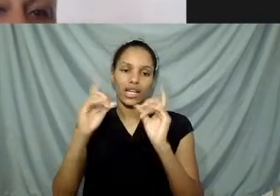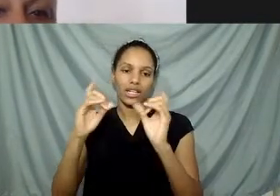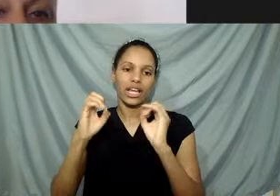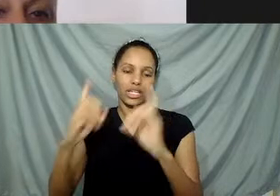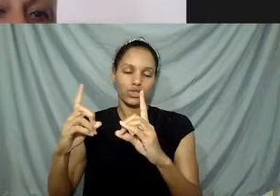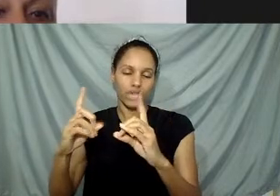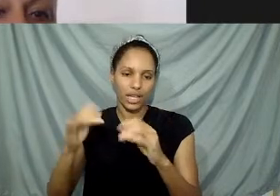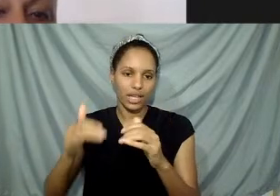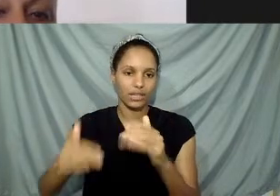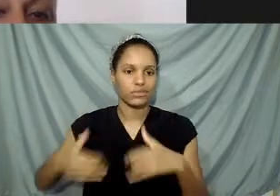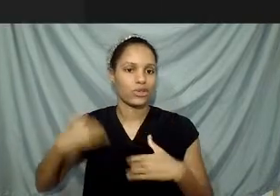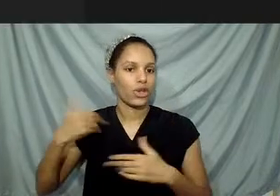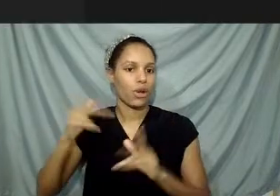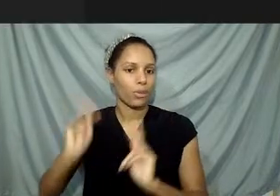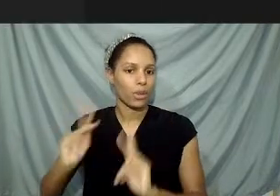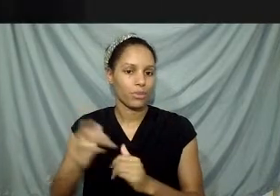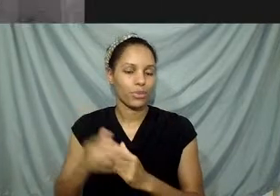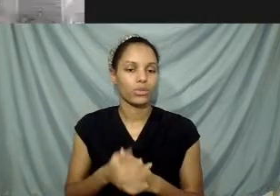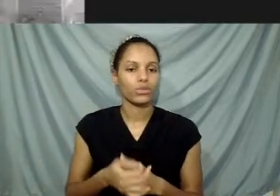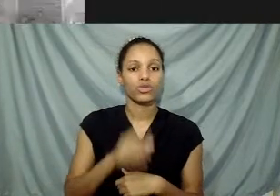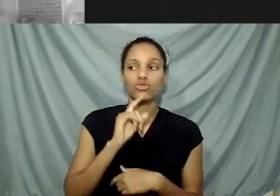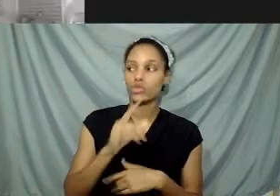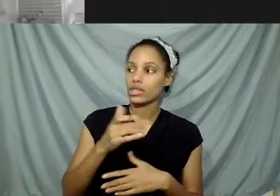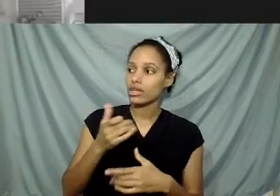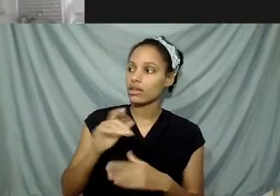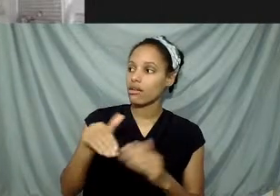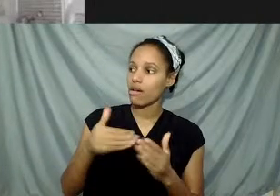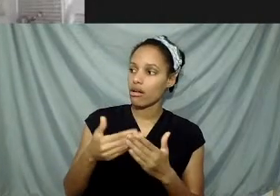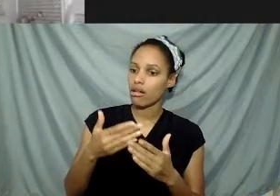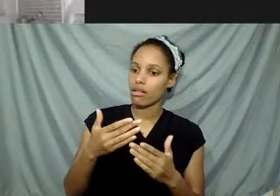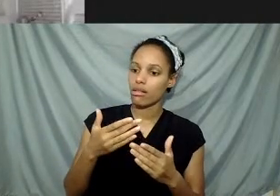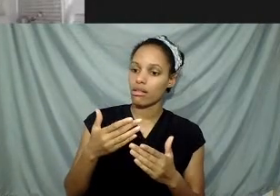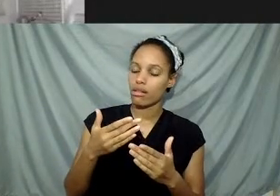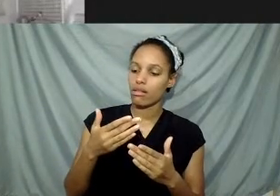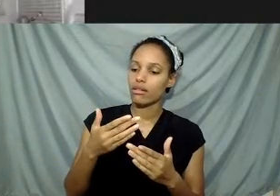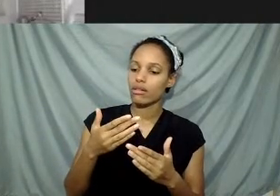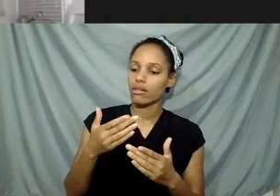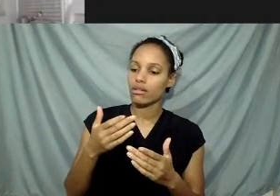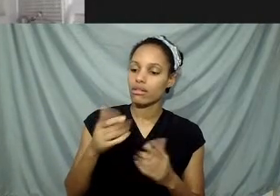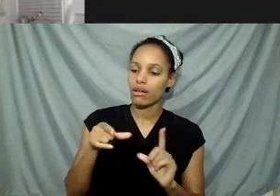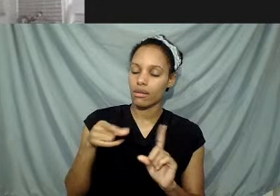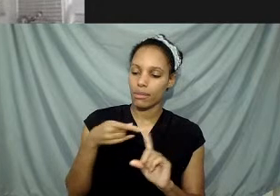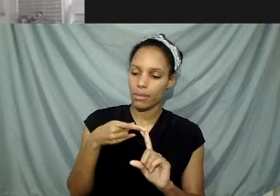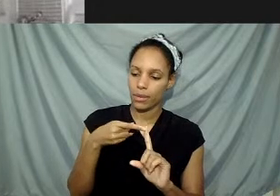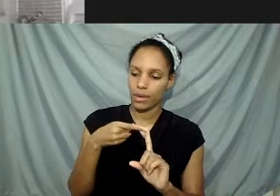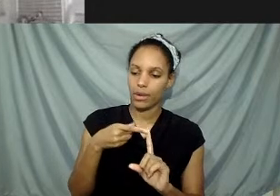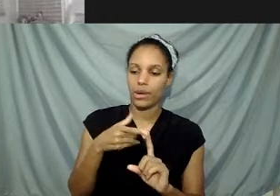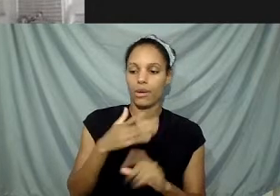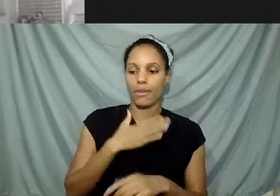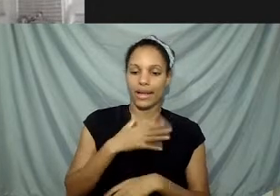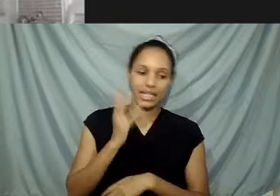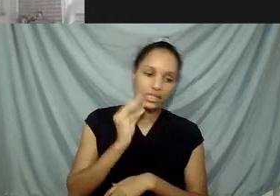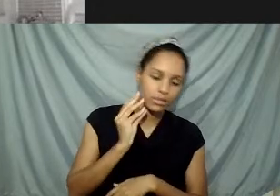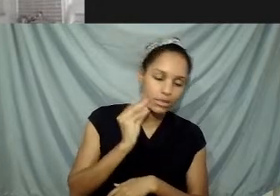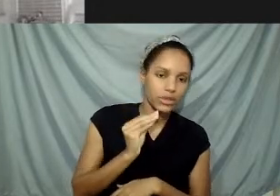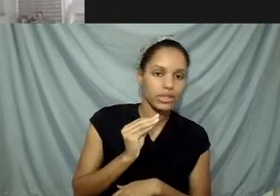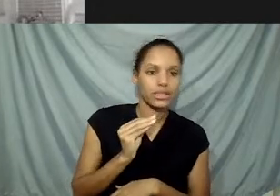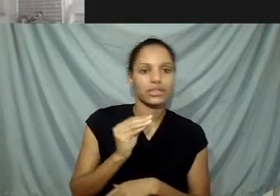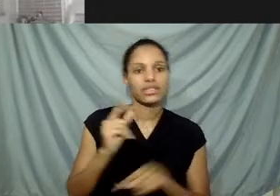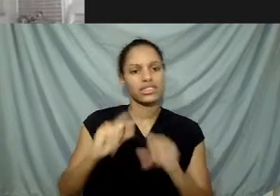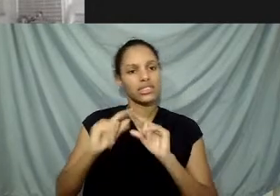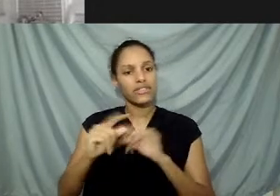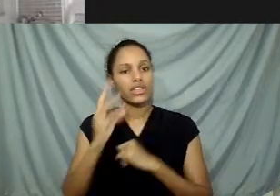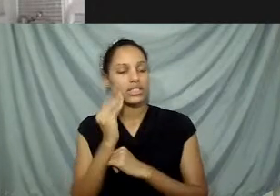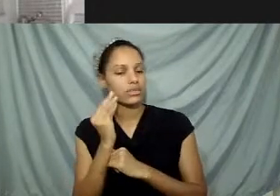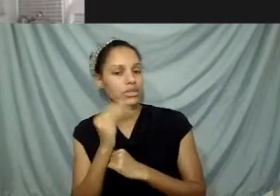company, it's all about mentorship. It's all about making sure that my revelations, my experiences, just like my sister did with